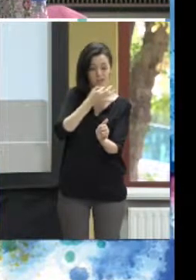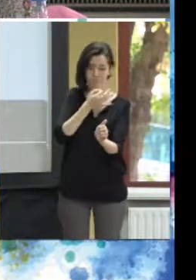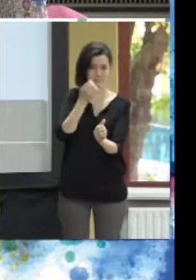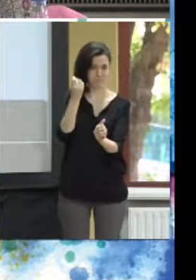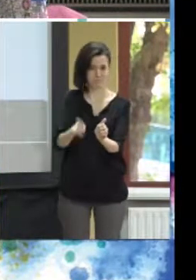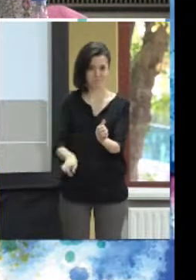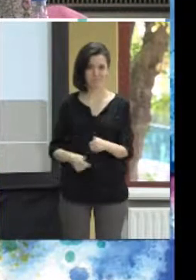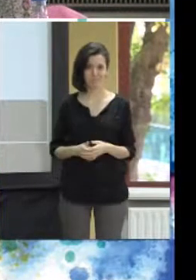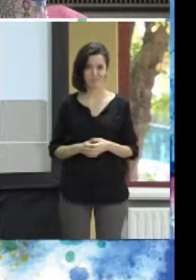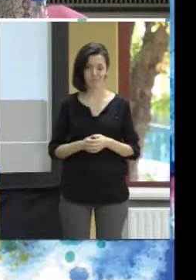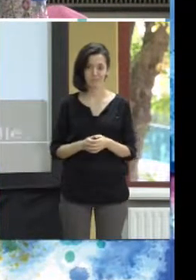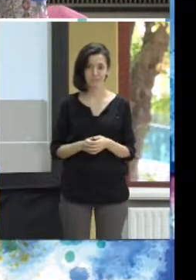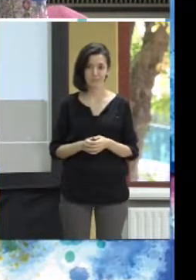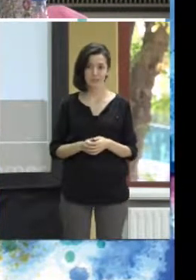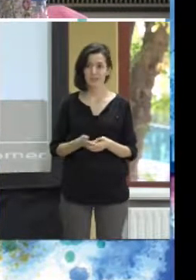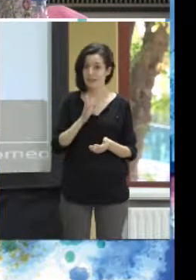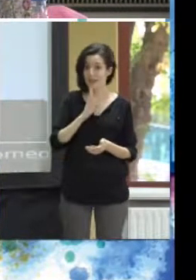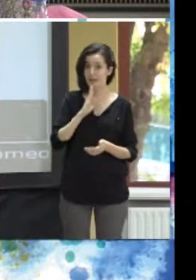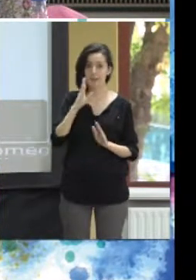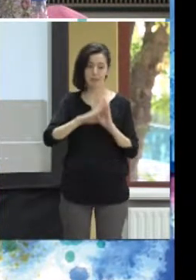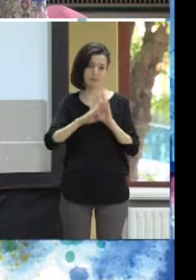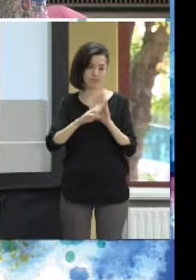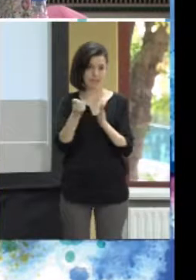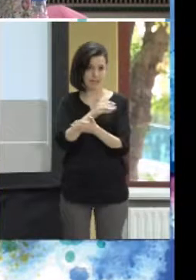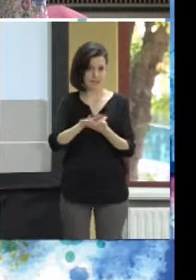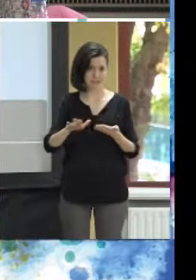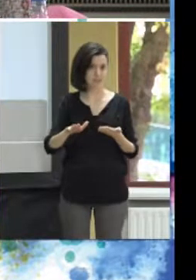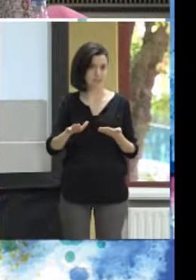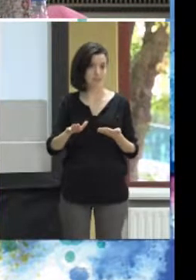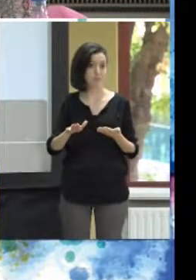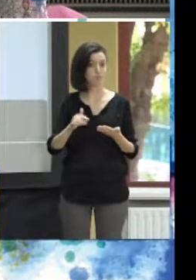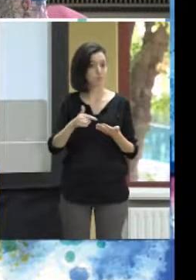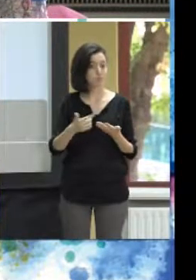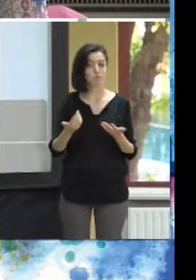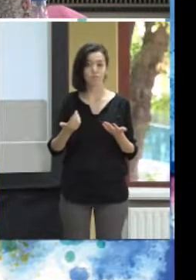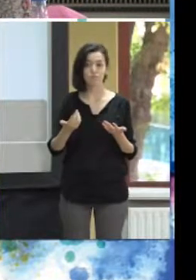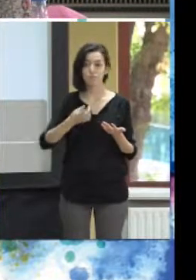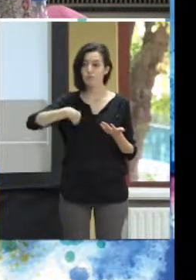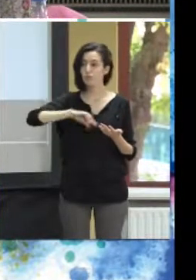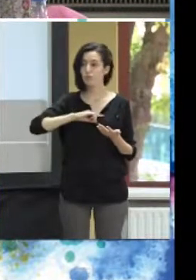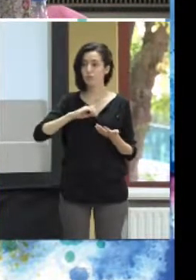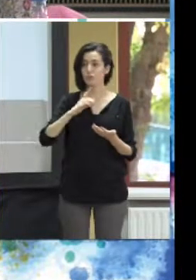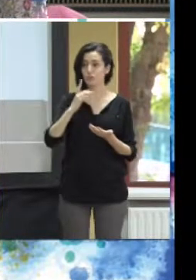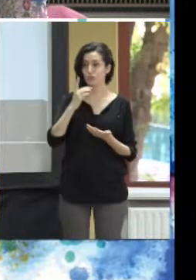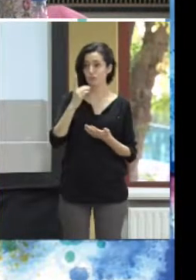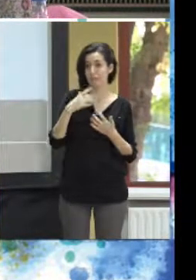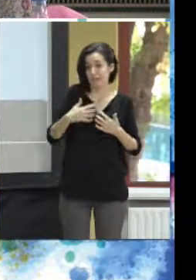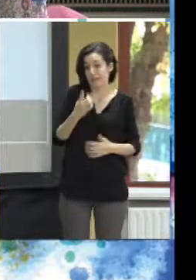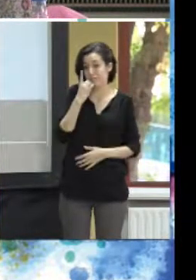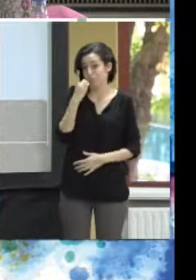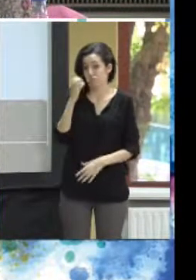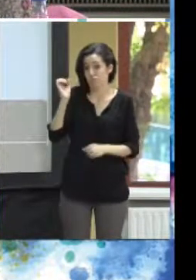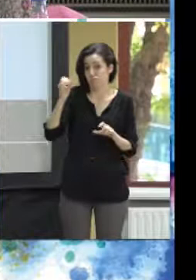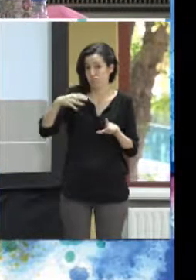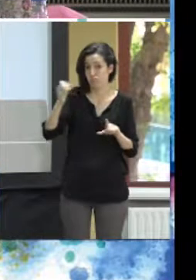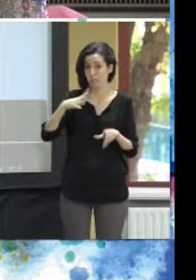that information. So this is a free of charge app. The first milestone is that it is already set in the